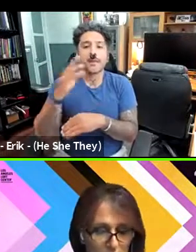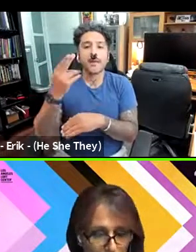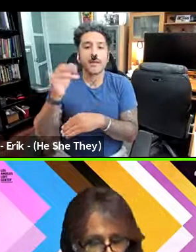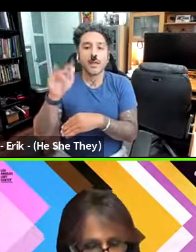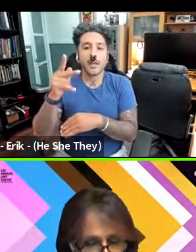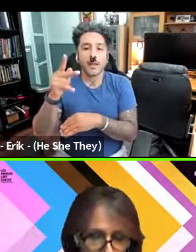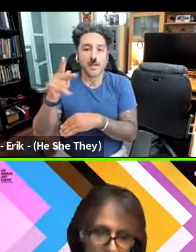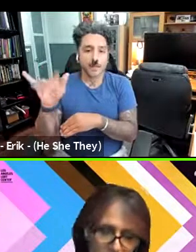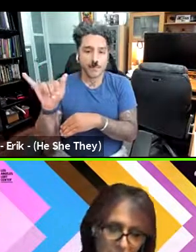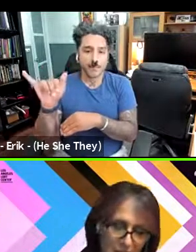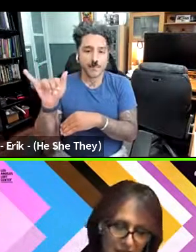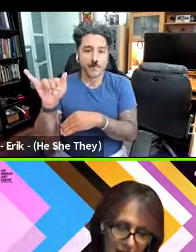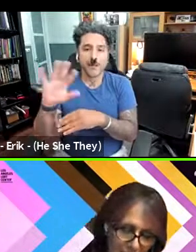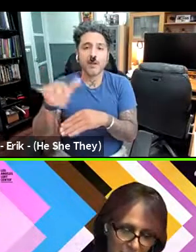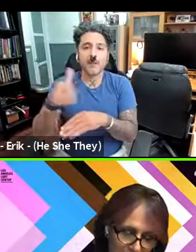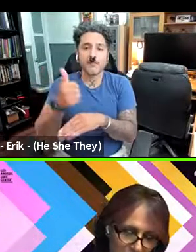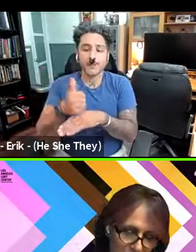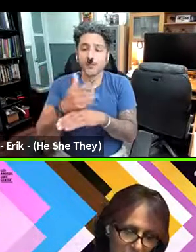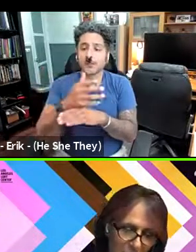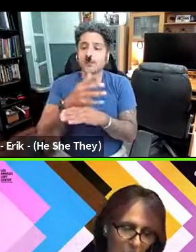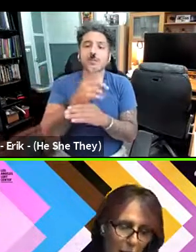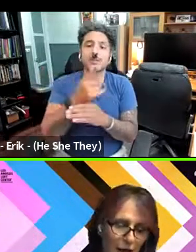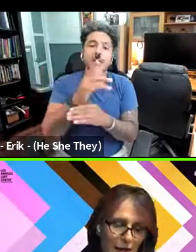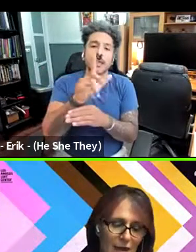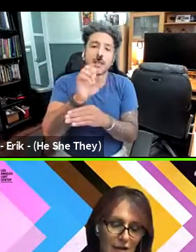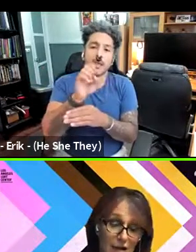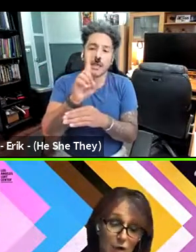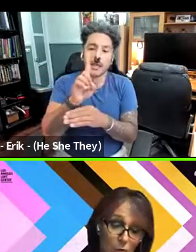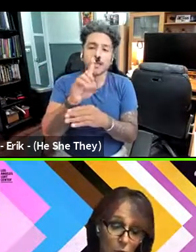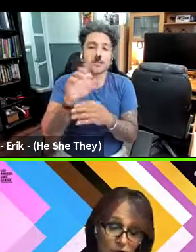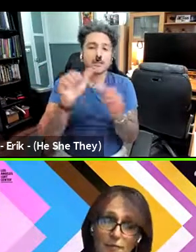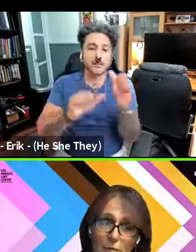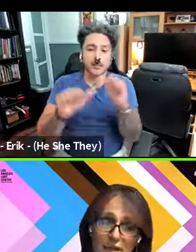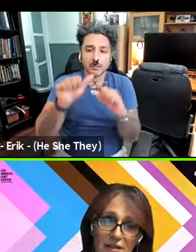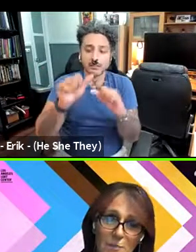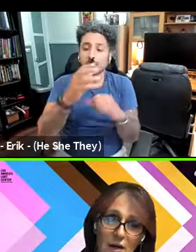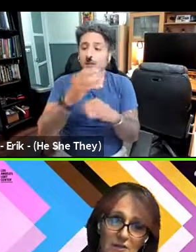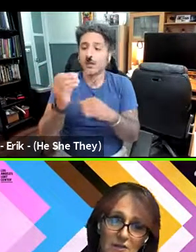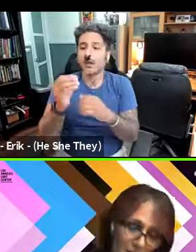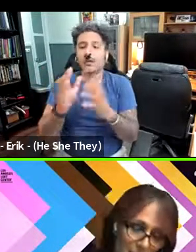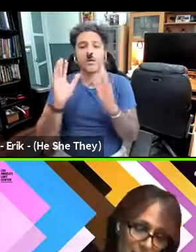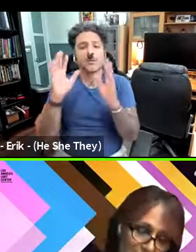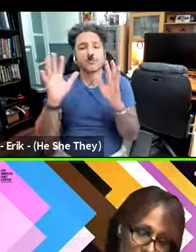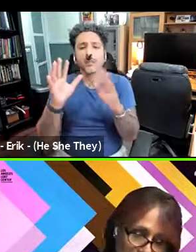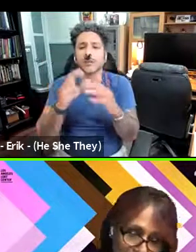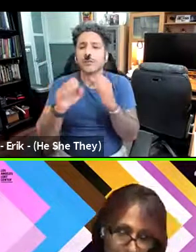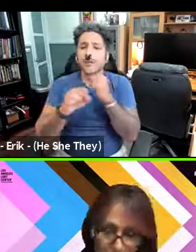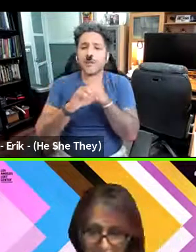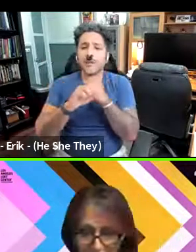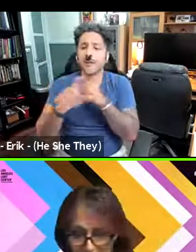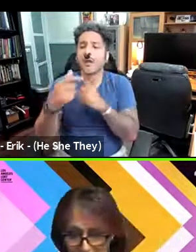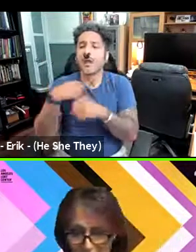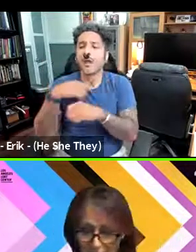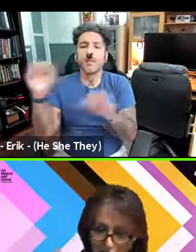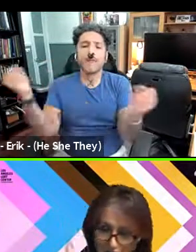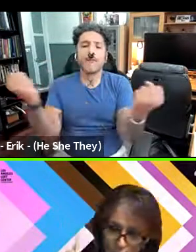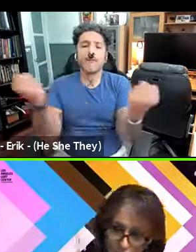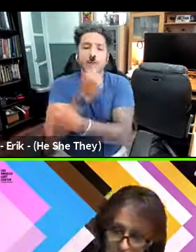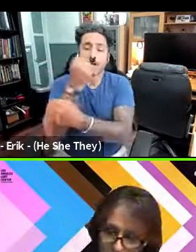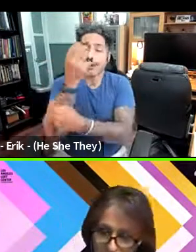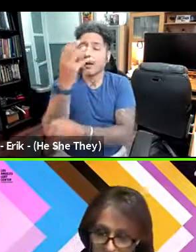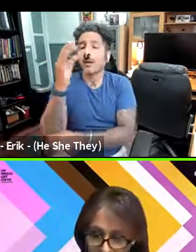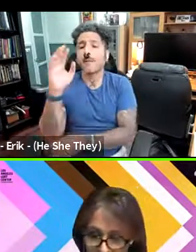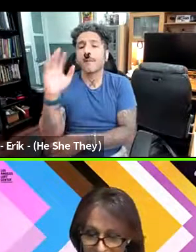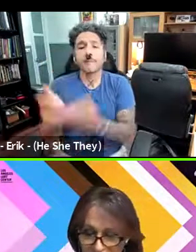our supporting sponsor, Gilead Sciences, and our wonderful media sponsor, The Fight Magazine. And just